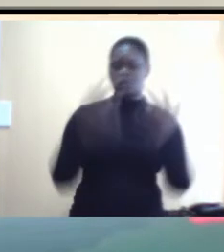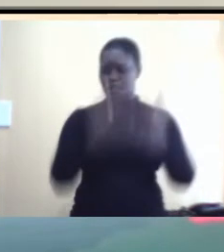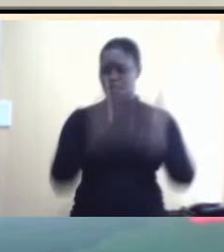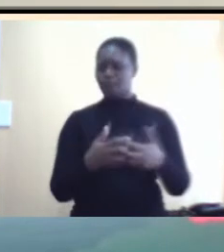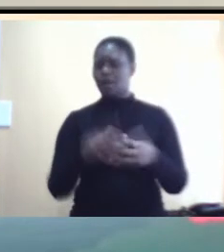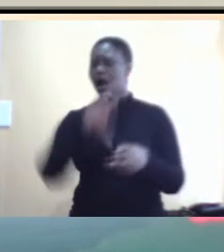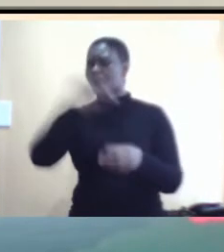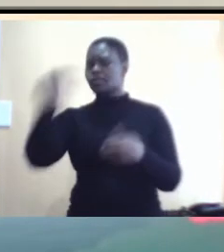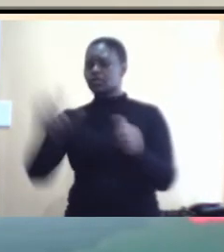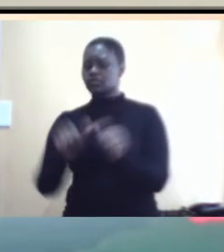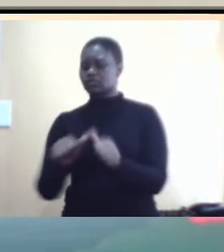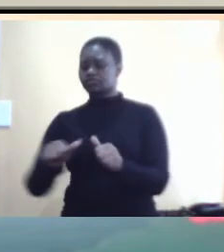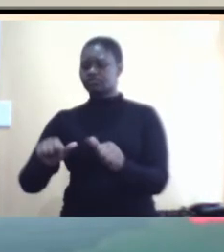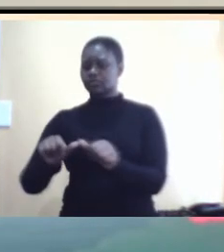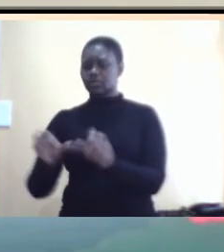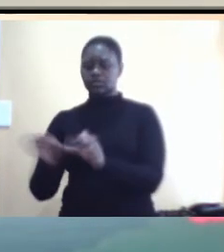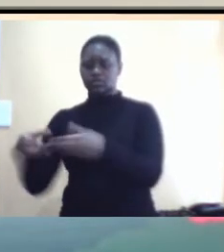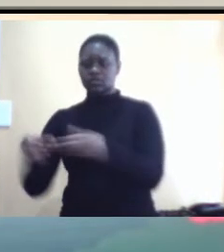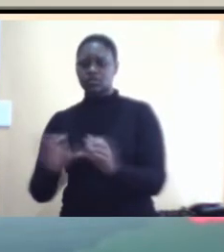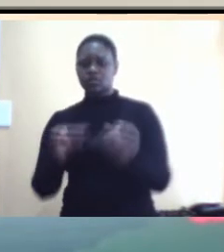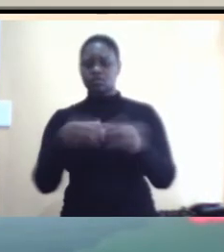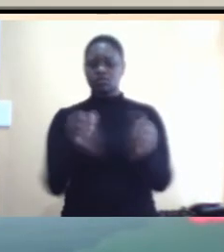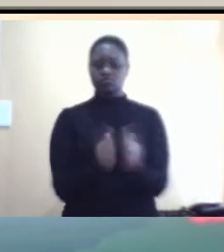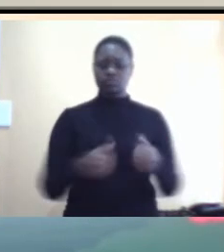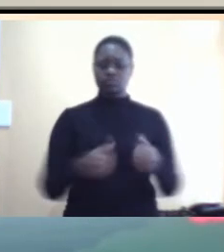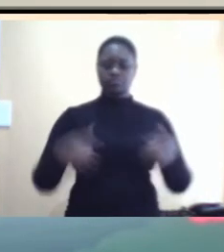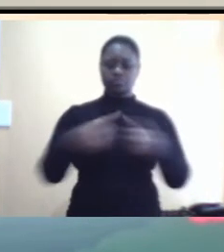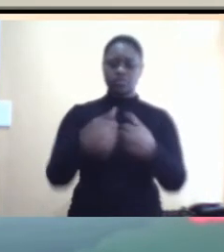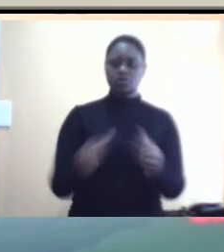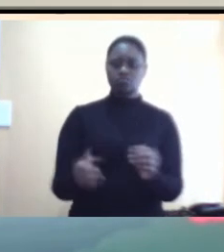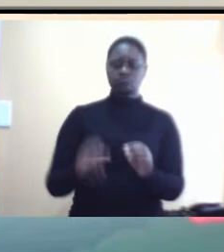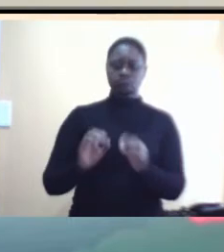other sector department and stakeholders to promote